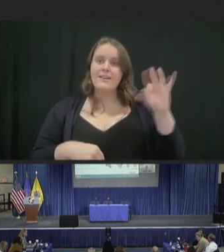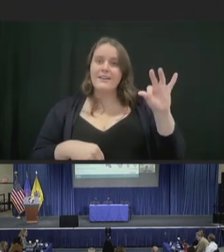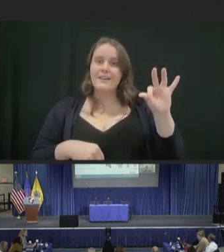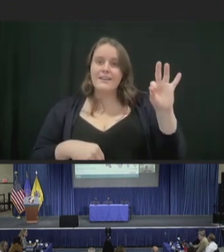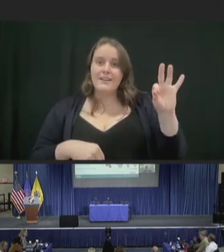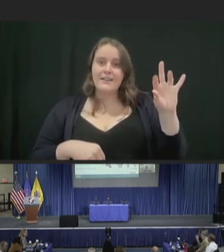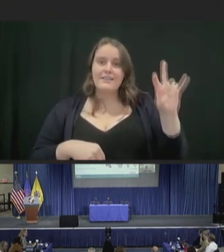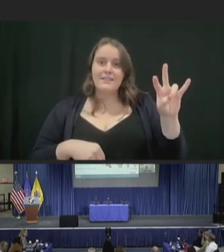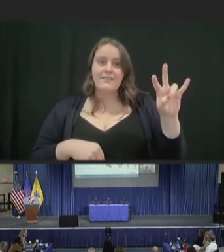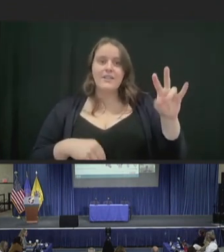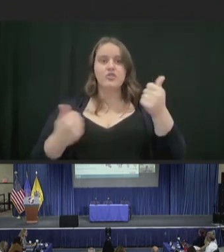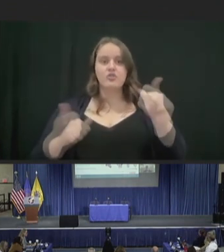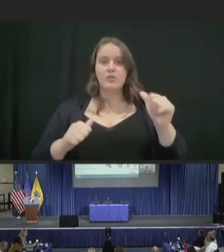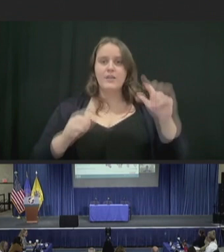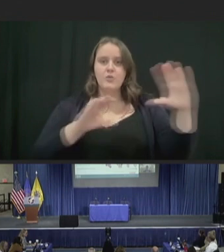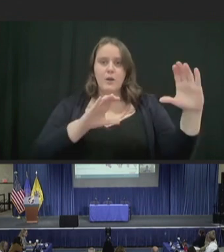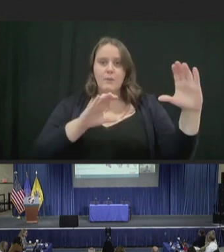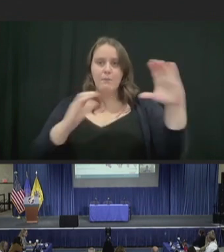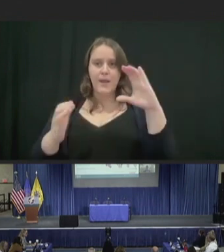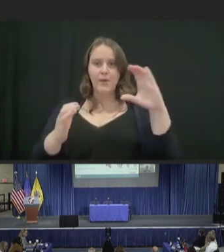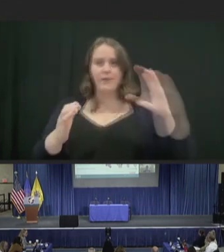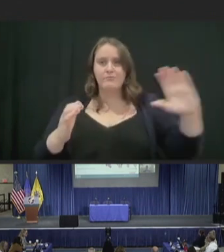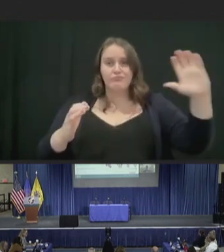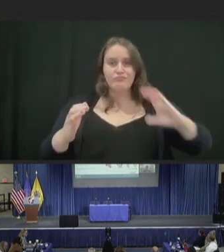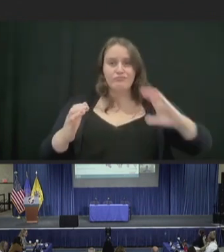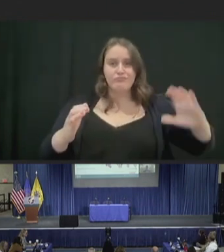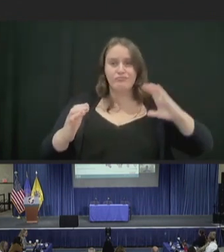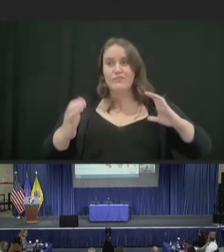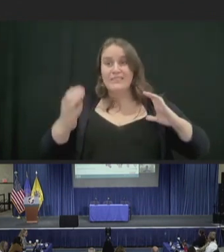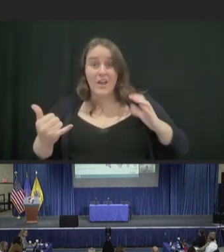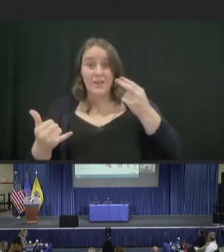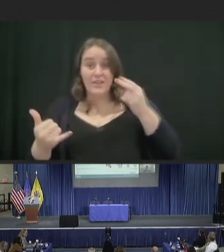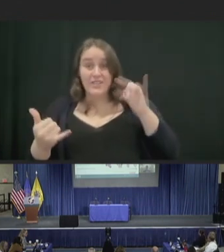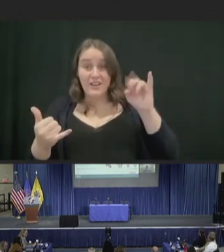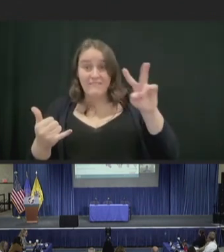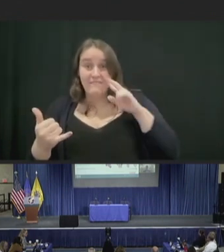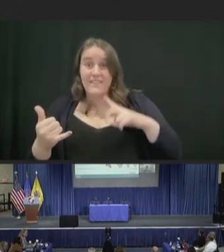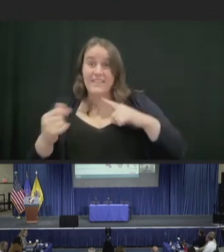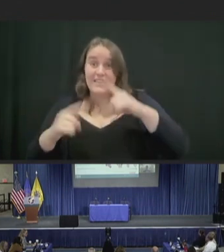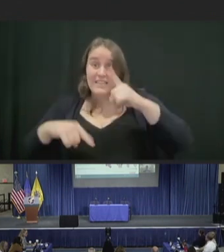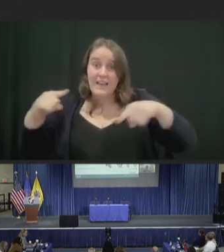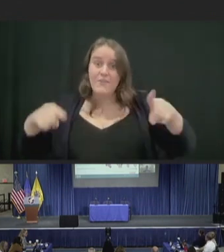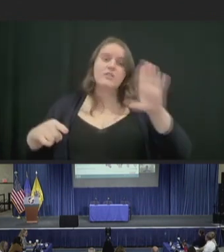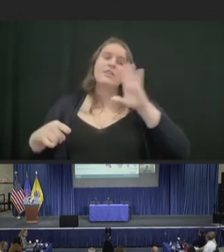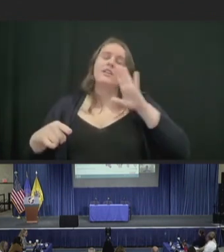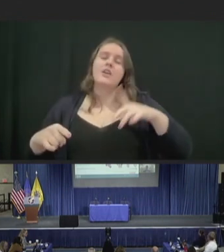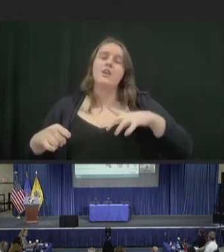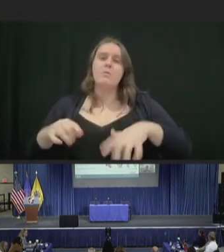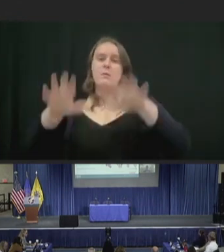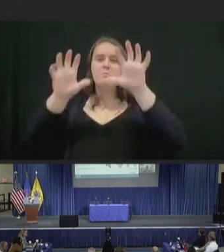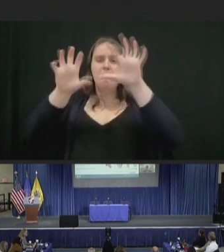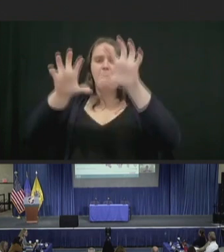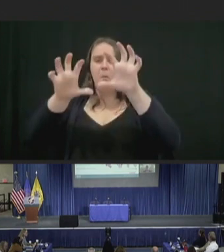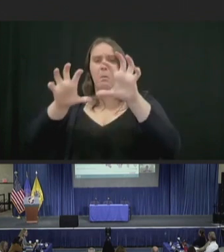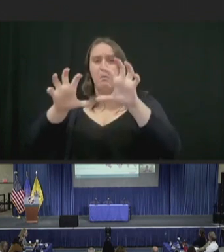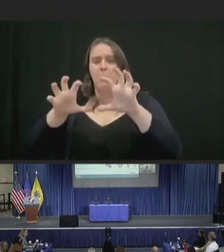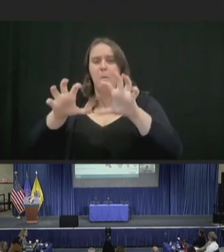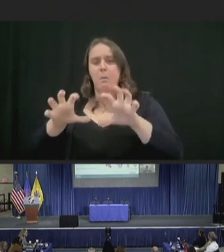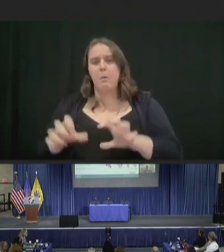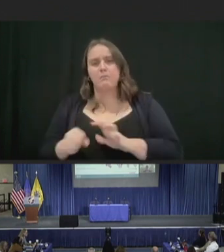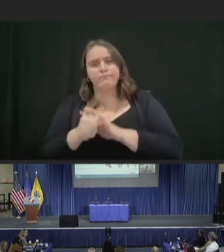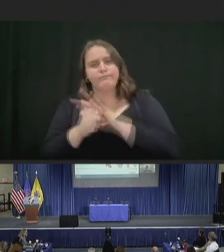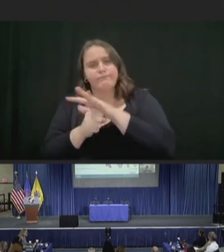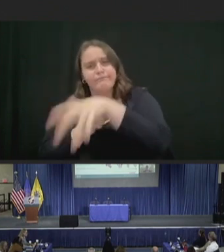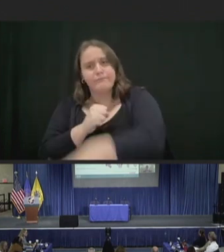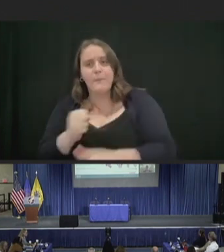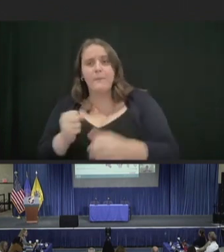to the diversity of HIV today would indeed fill the entire screen. So HIV envelope